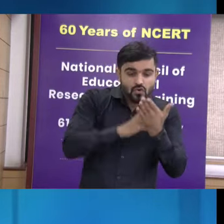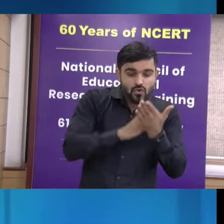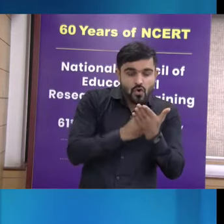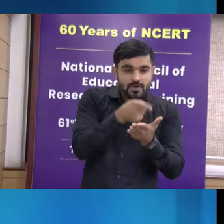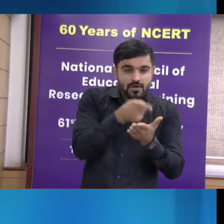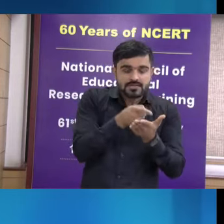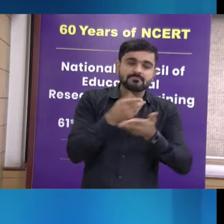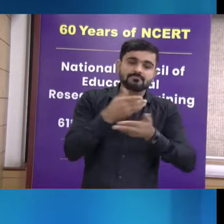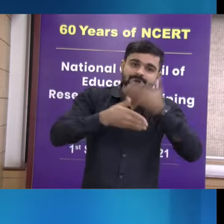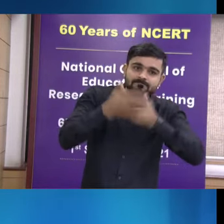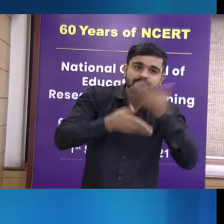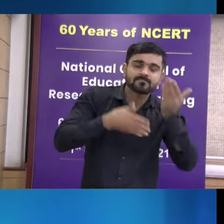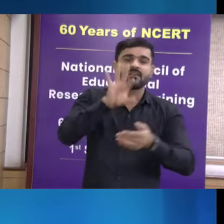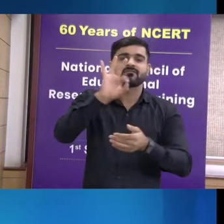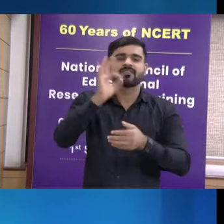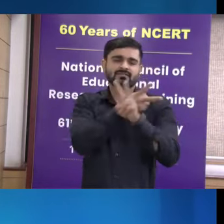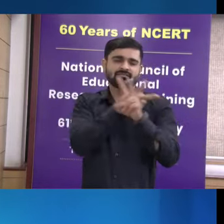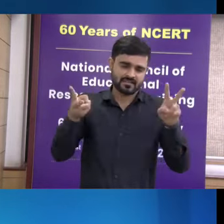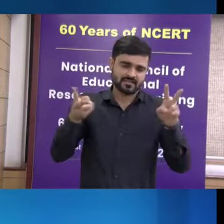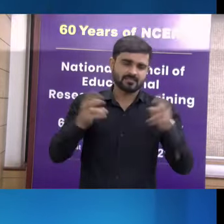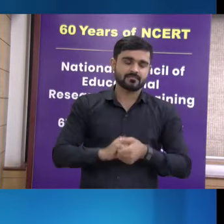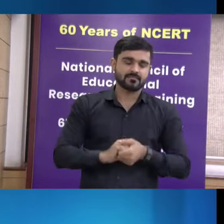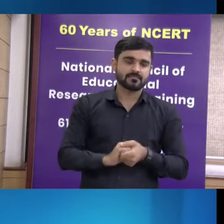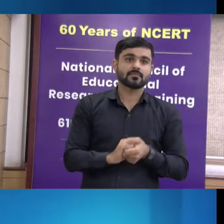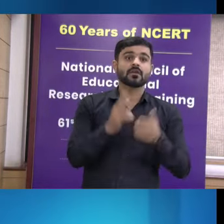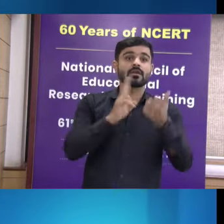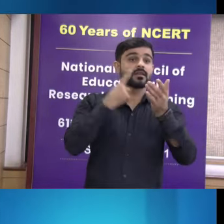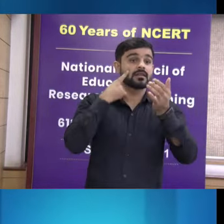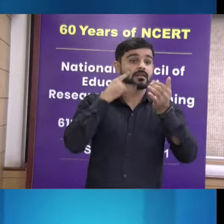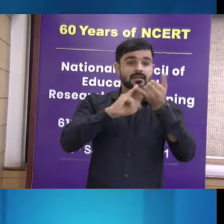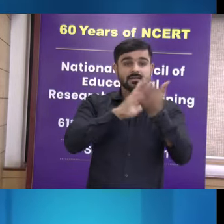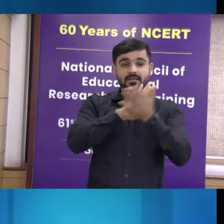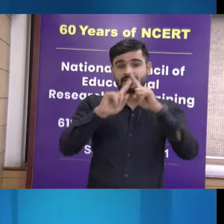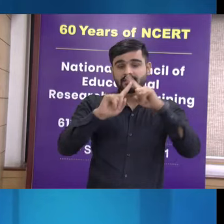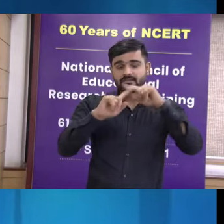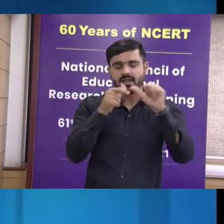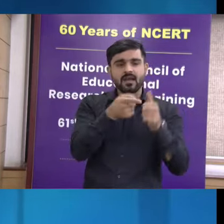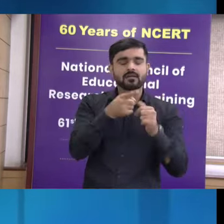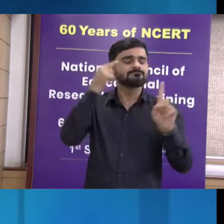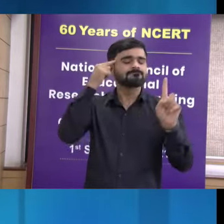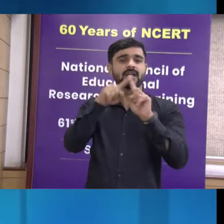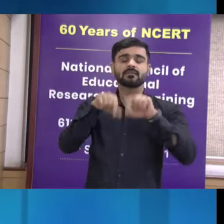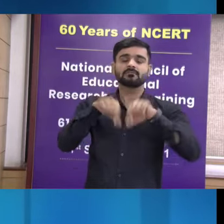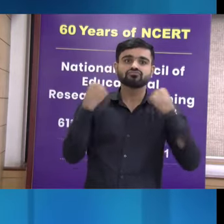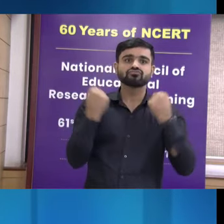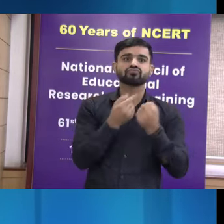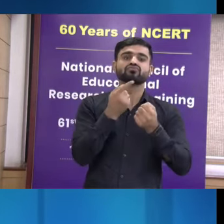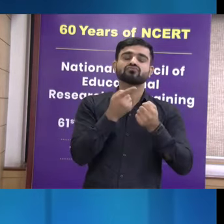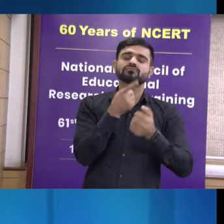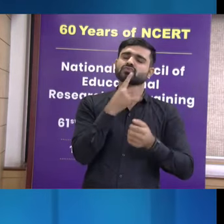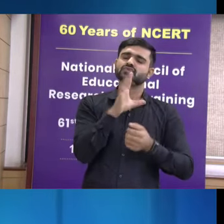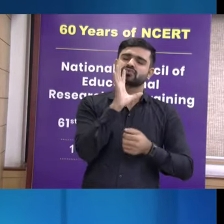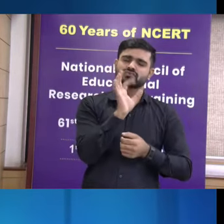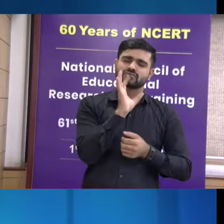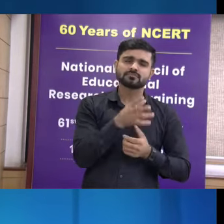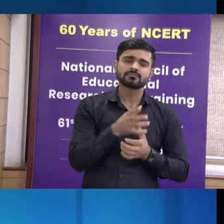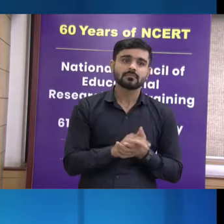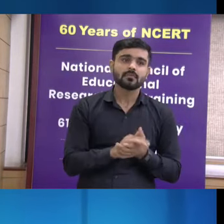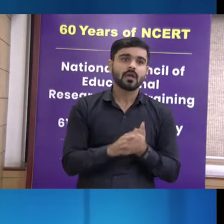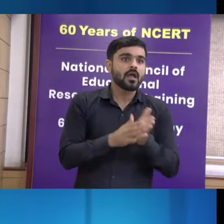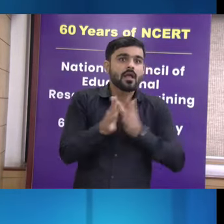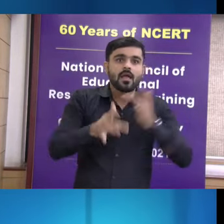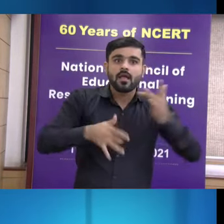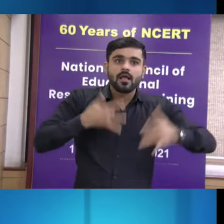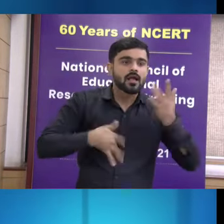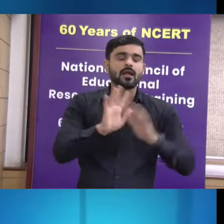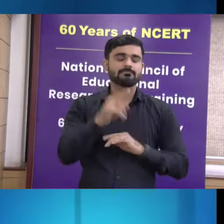introduced. And the Nishtha, it goes without saying that it has really, I think, excited